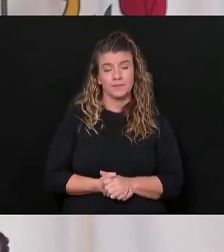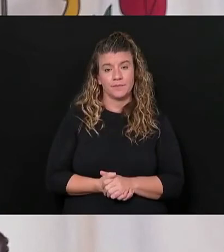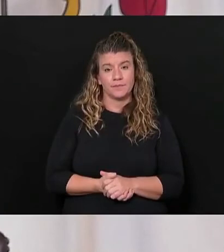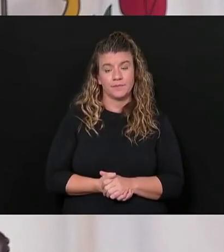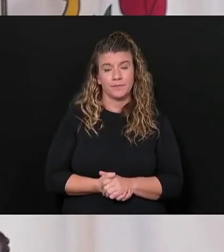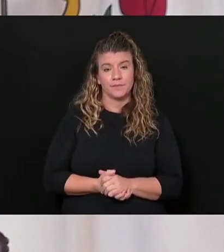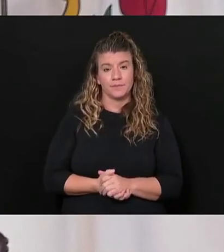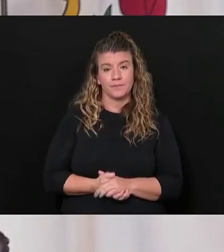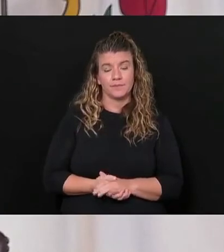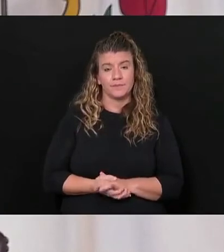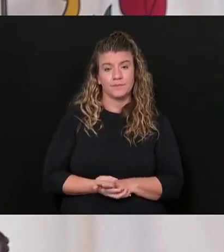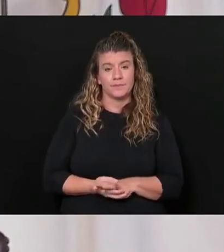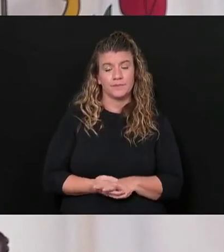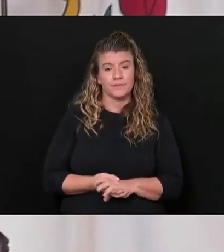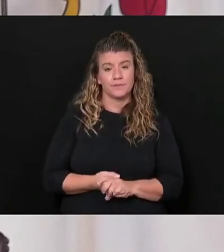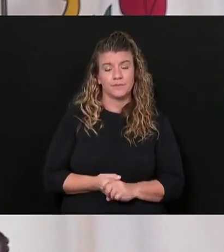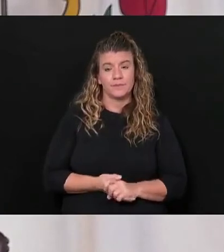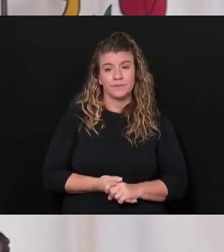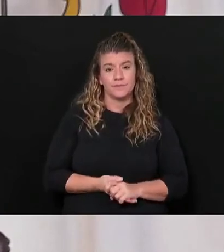again, and